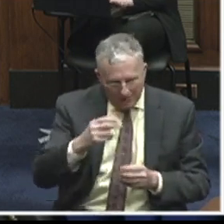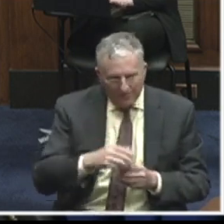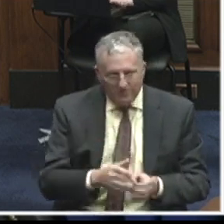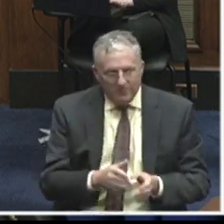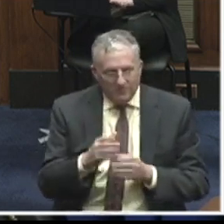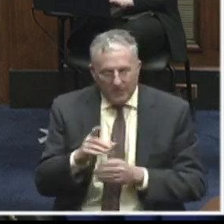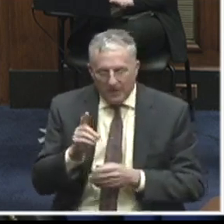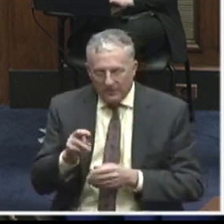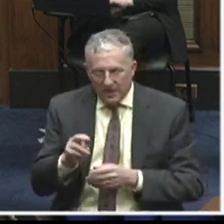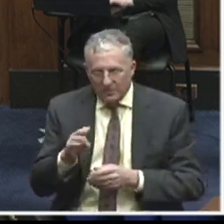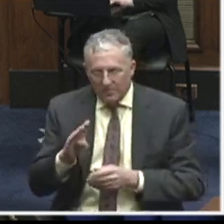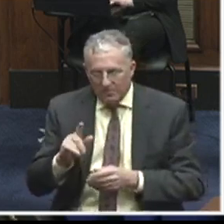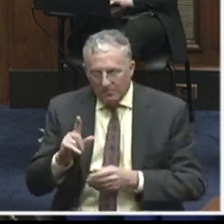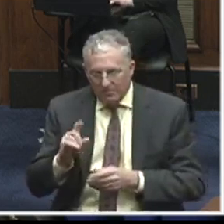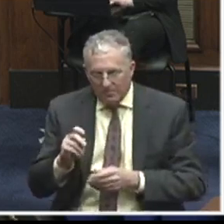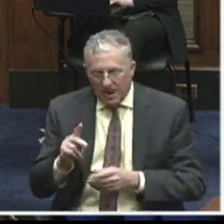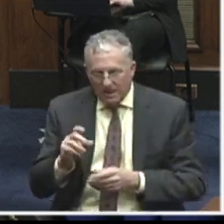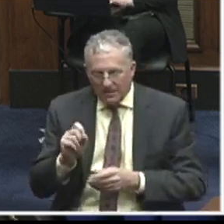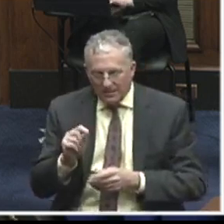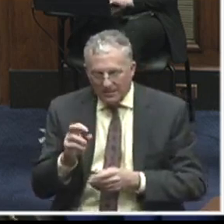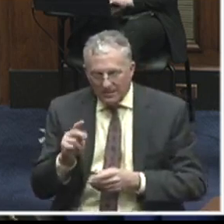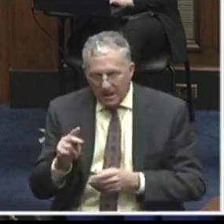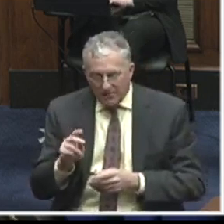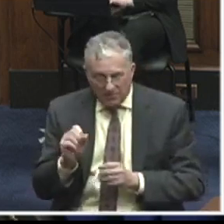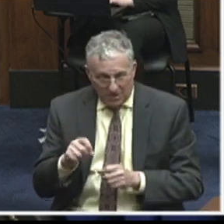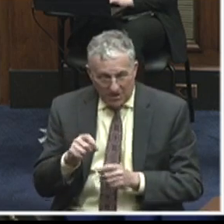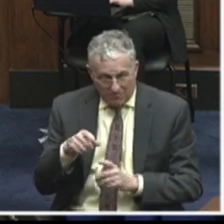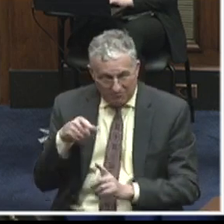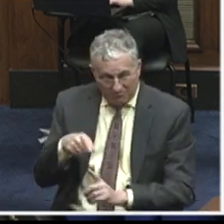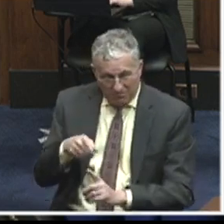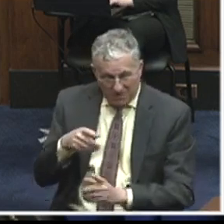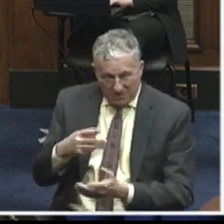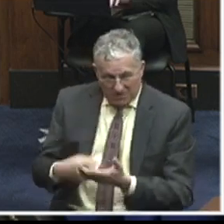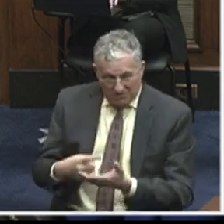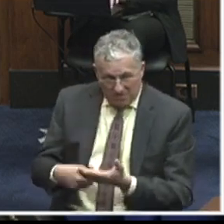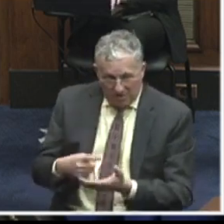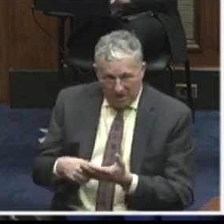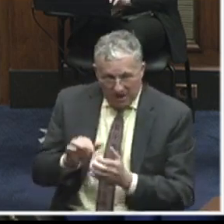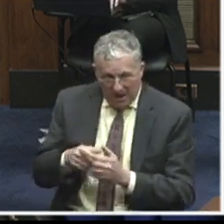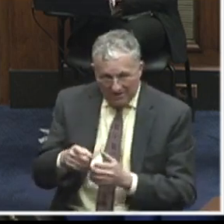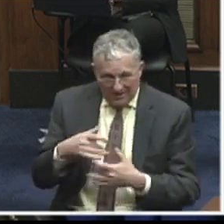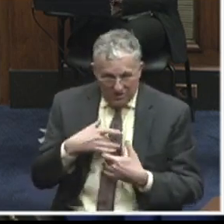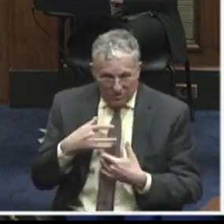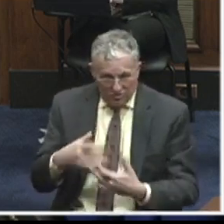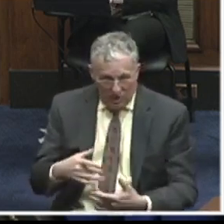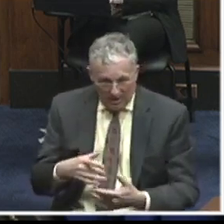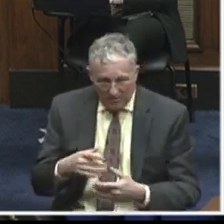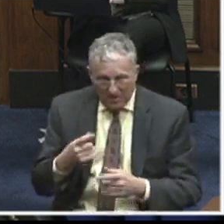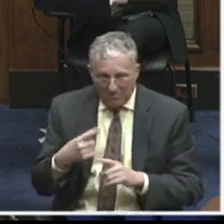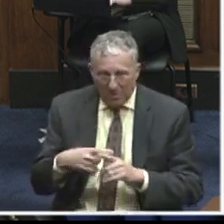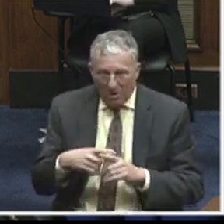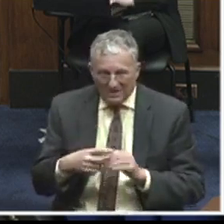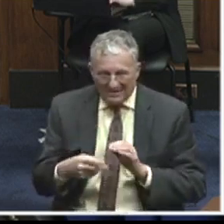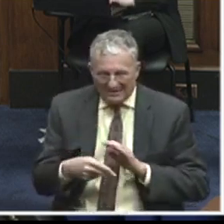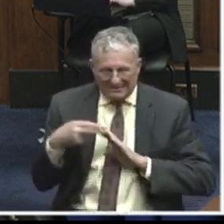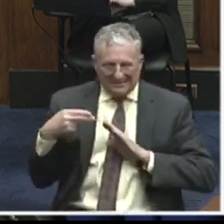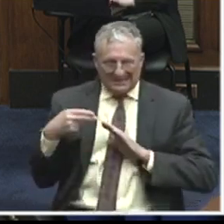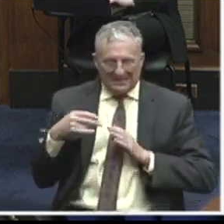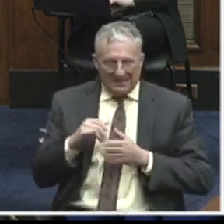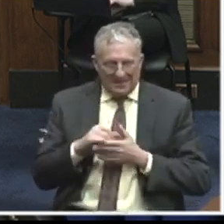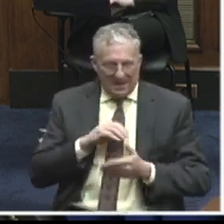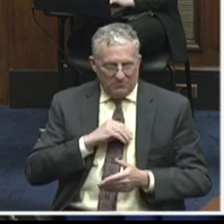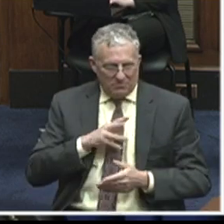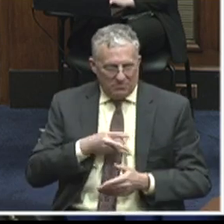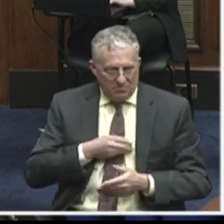Dr. Blackstock, can you speak to how these trends perpetuate stigma against trans folks and the